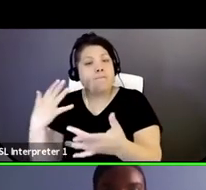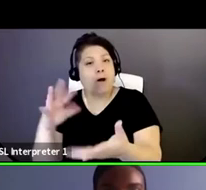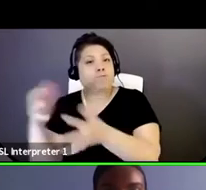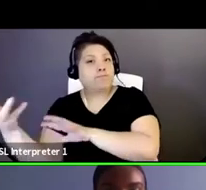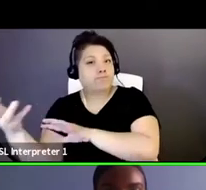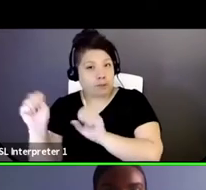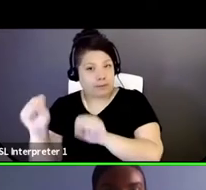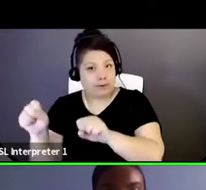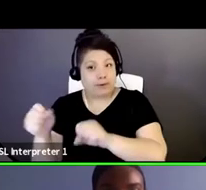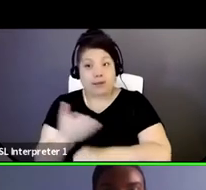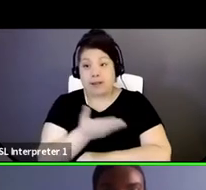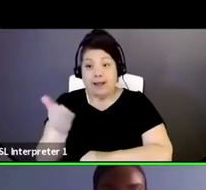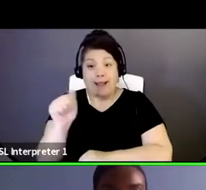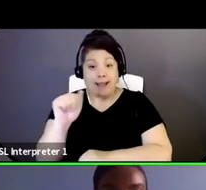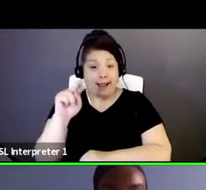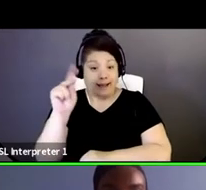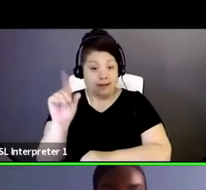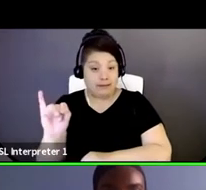Andi, can I go to you?